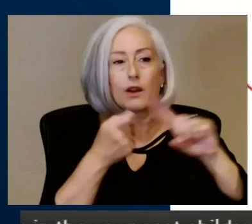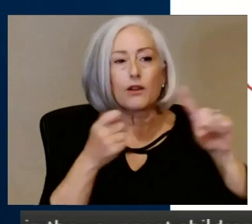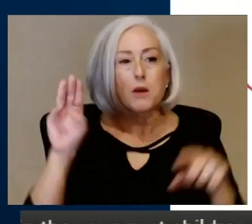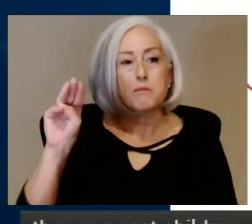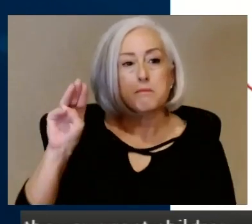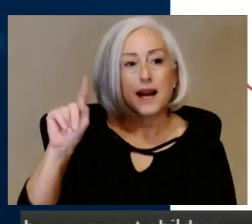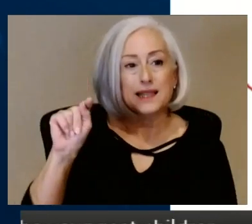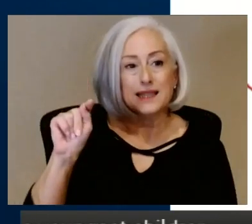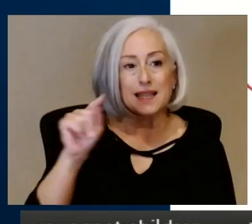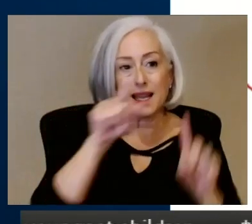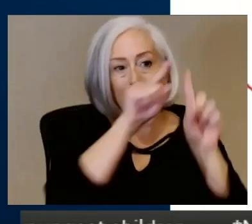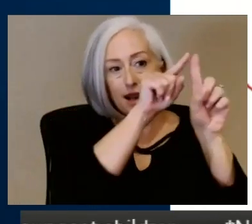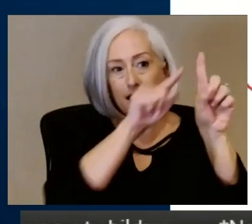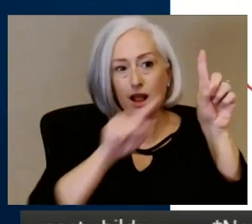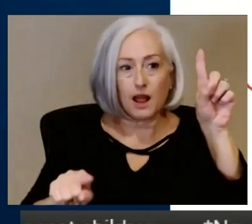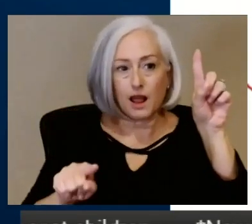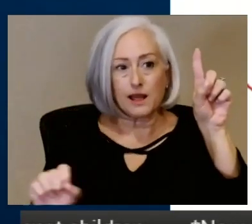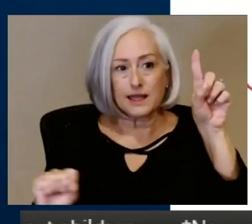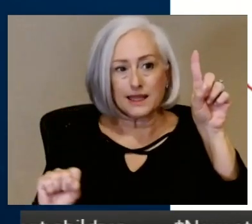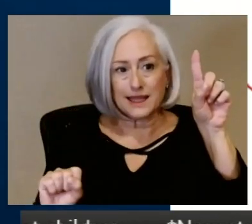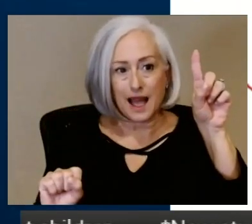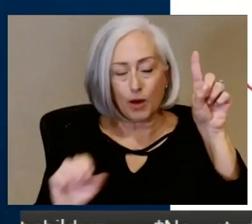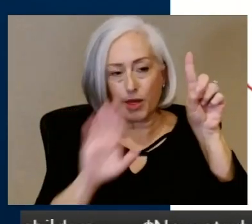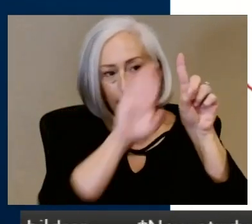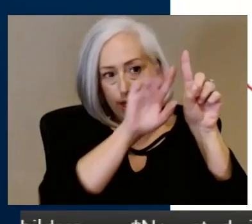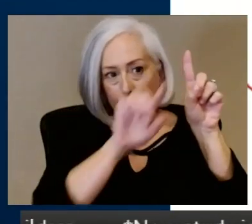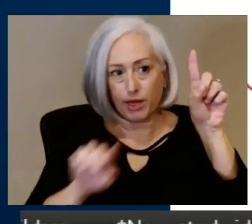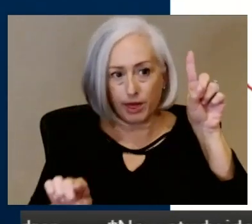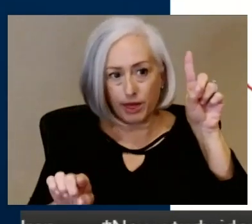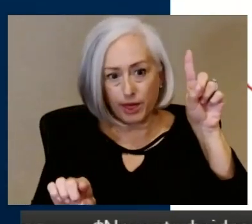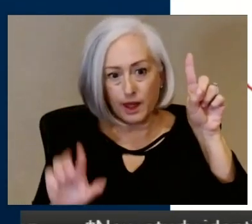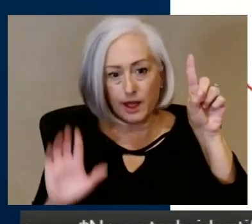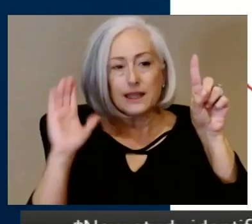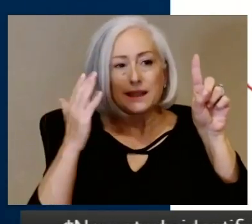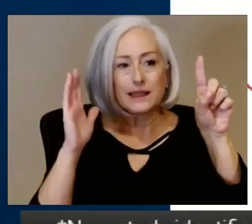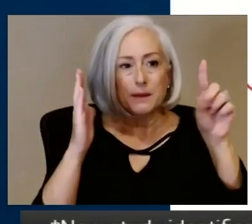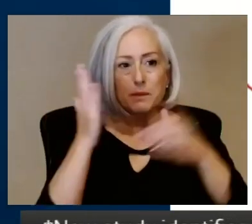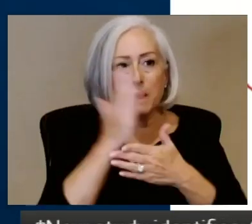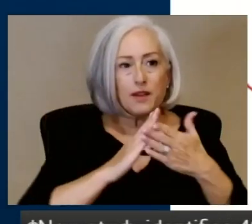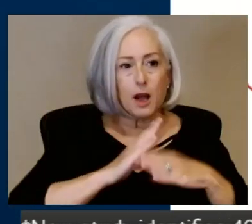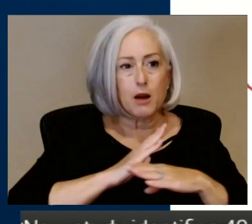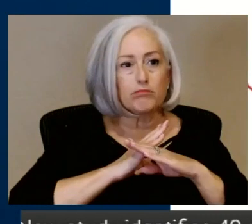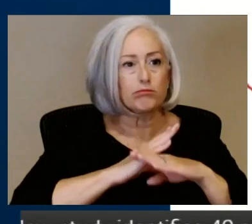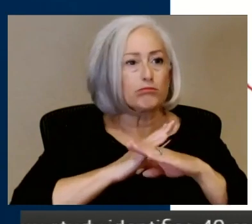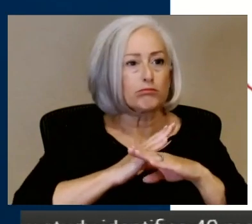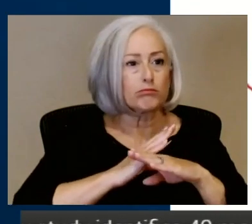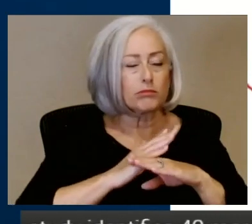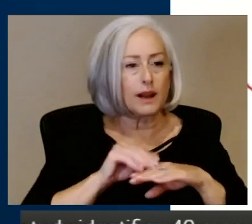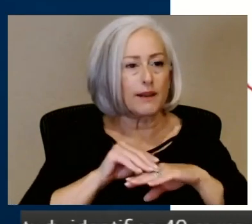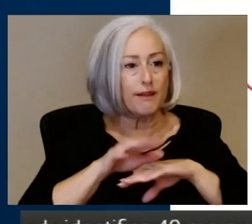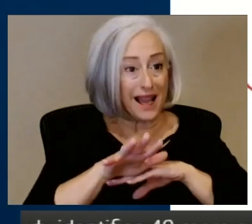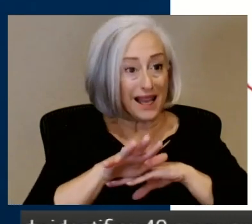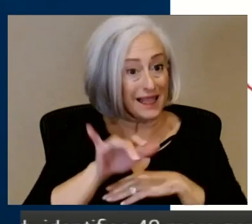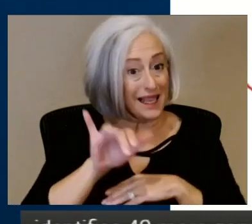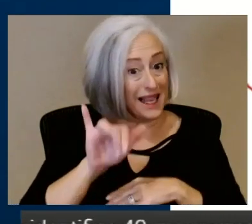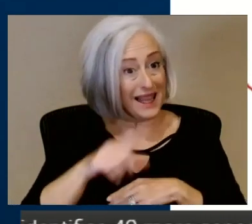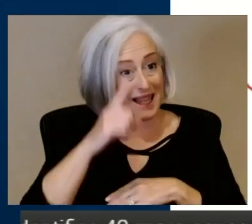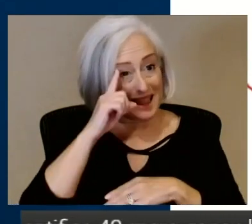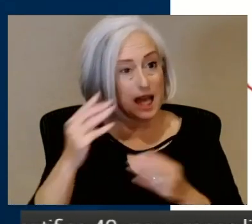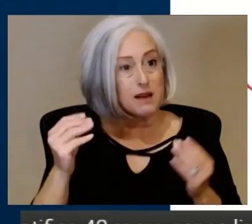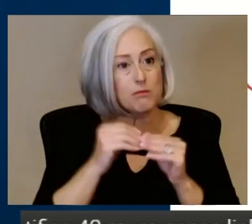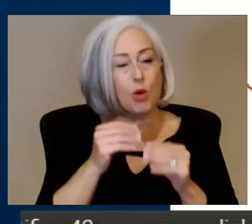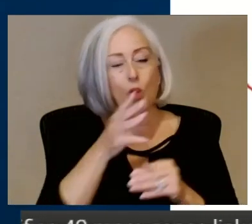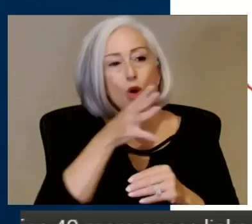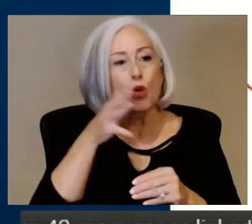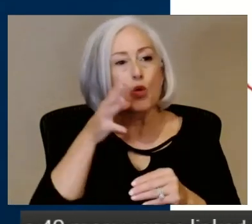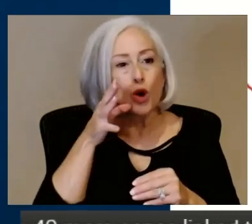down into the south, where you see that there seems to be some sort of protective effect right there. I think that really this is more rural spaces where